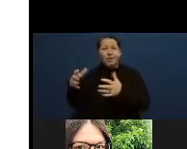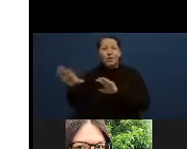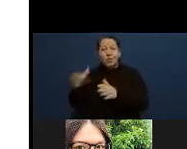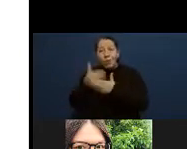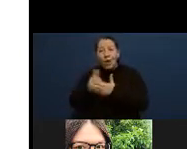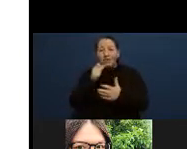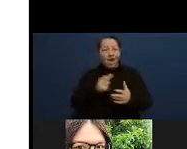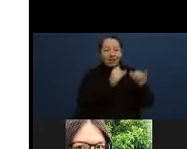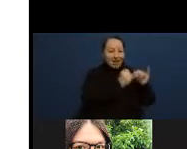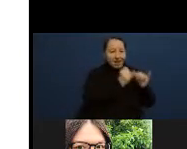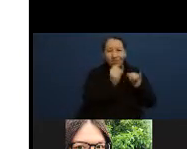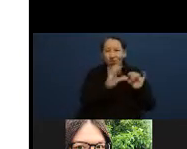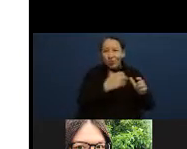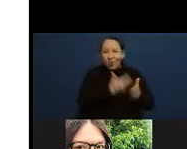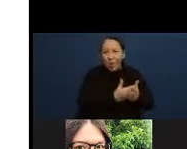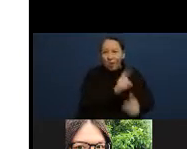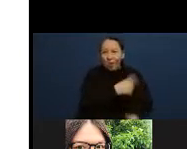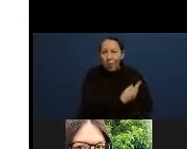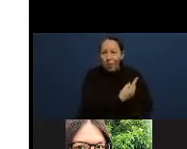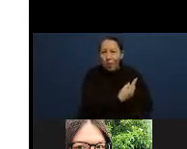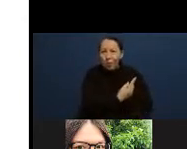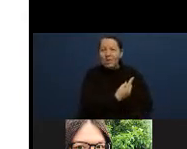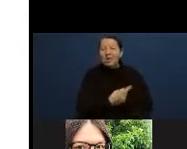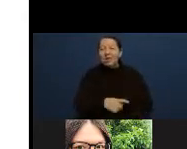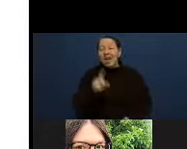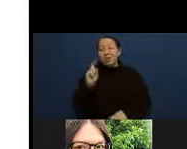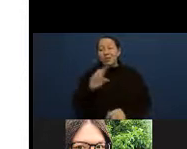takes everyone to live off the land.